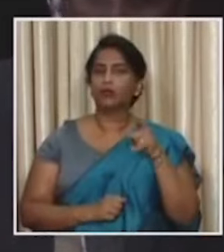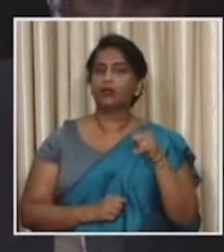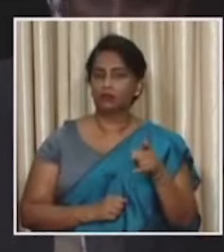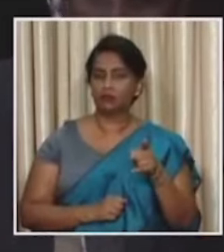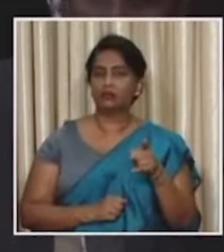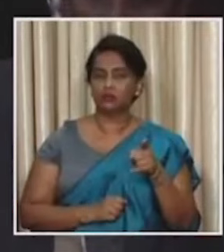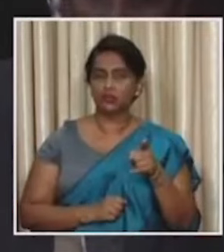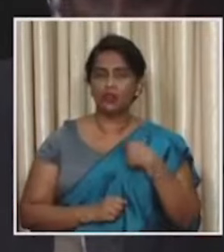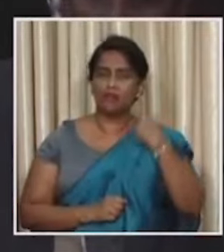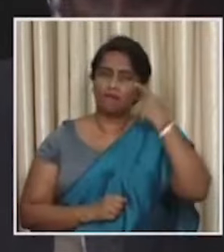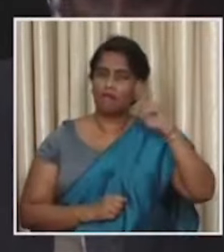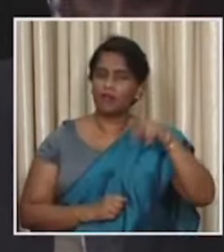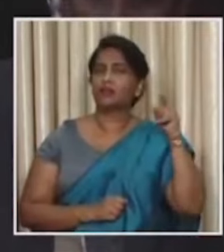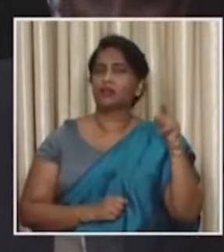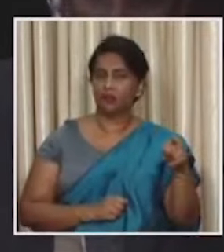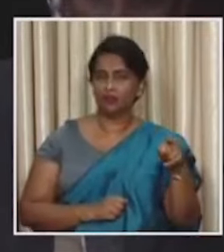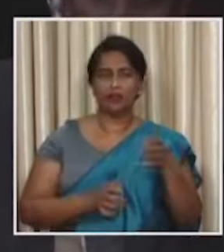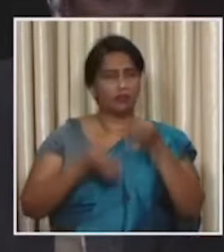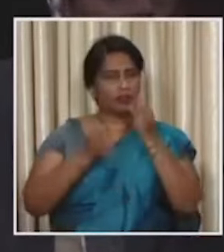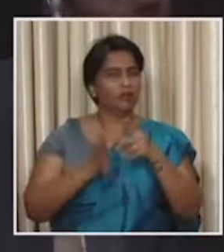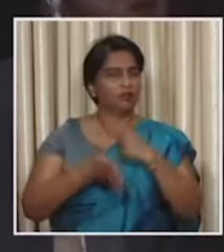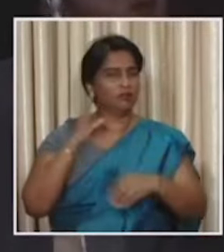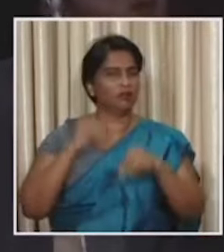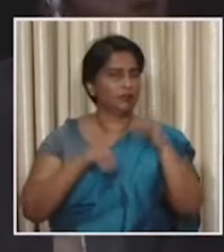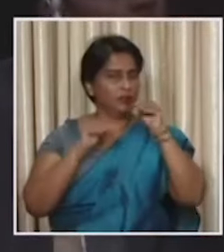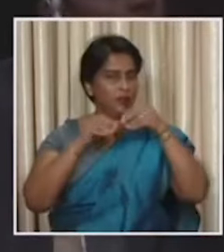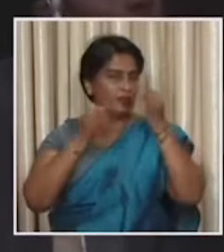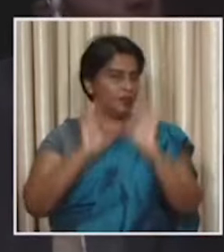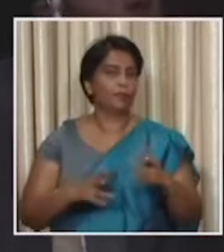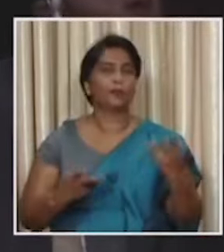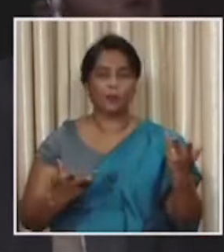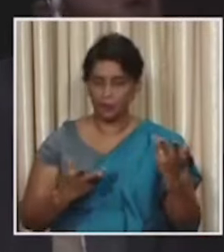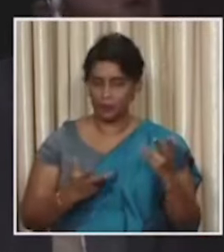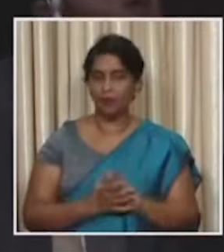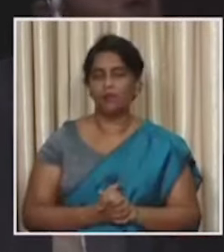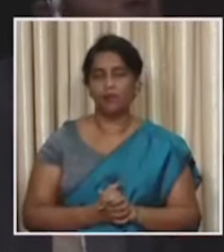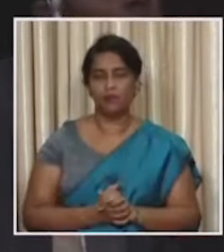we consider the words of